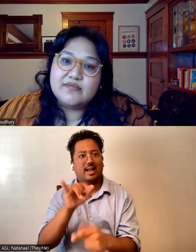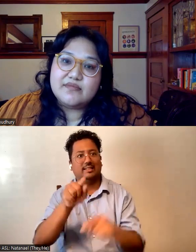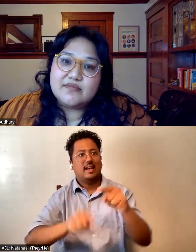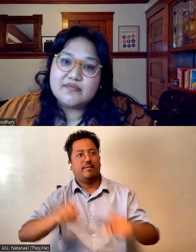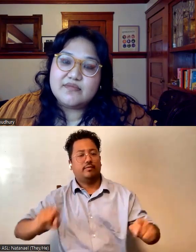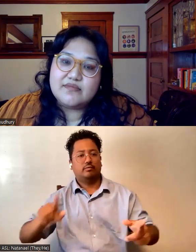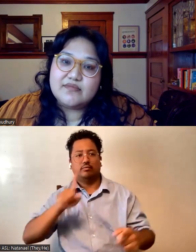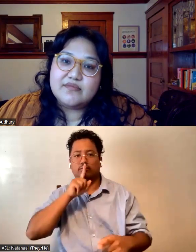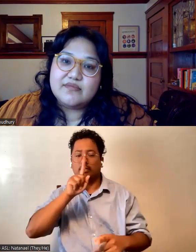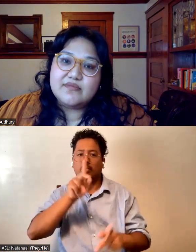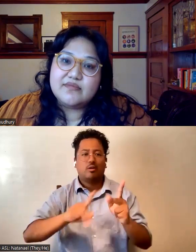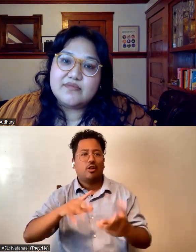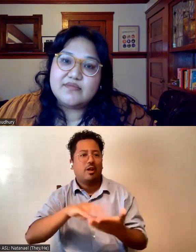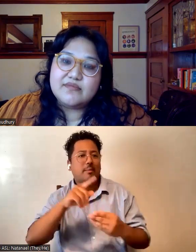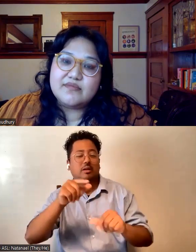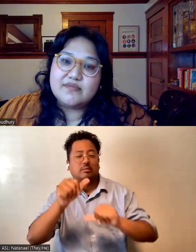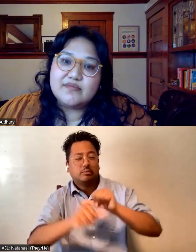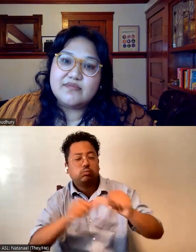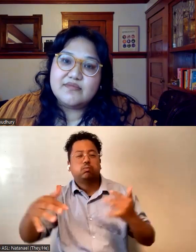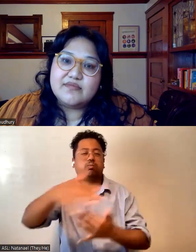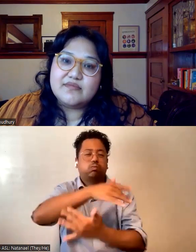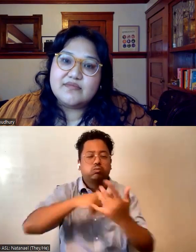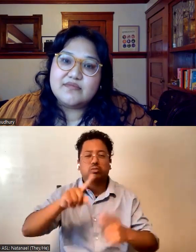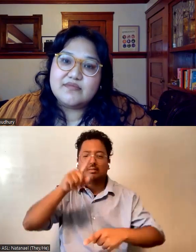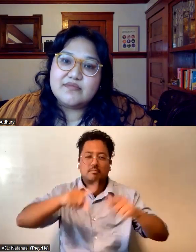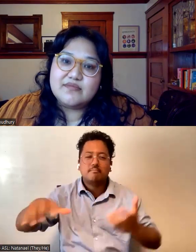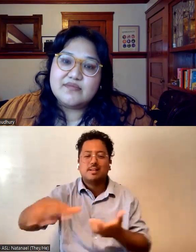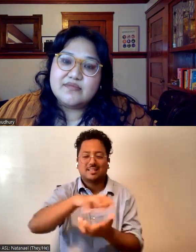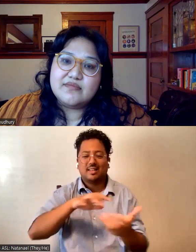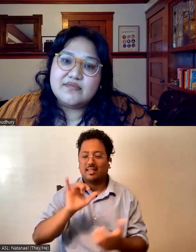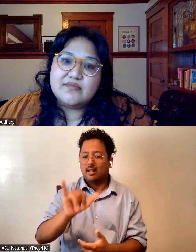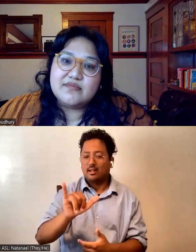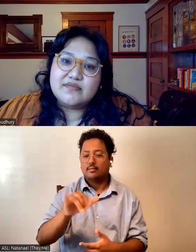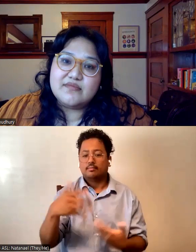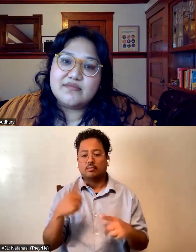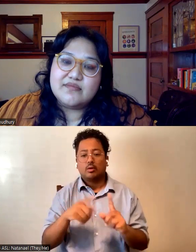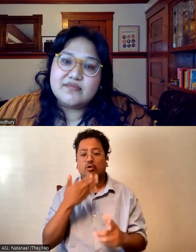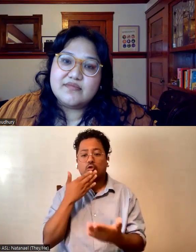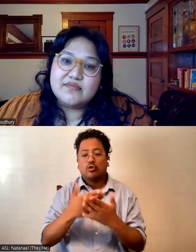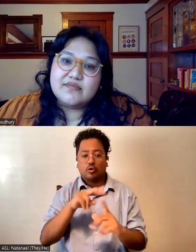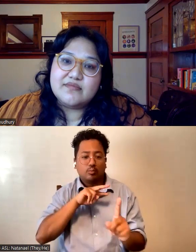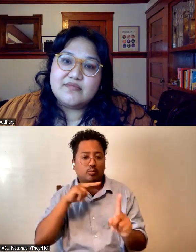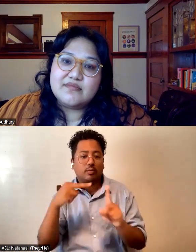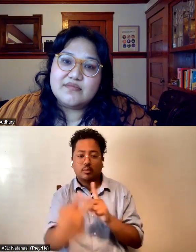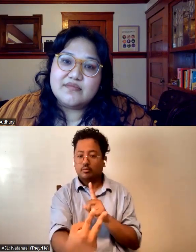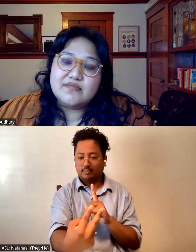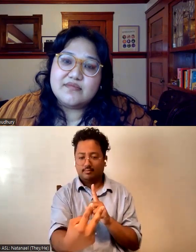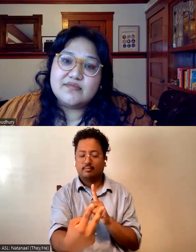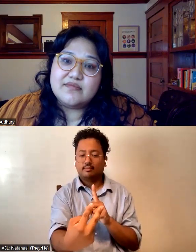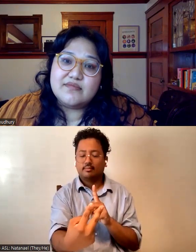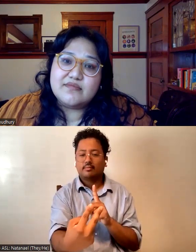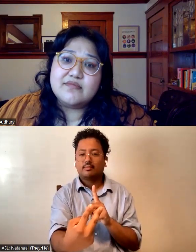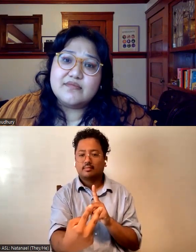about Hindu or Indian culture. So I think it's really important to frame this conversation